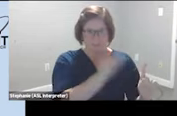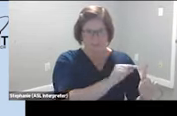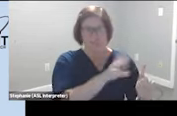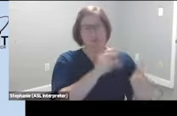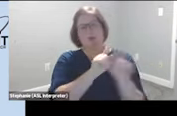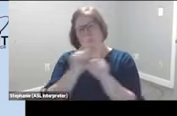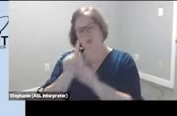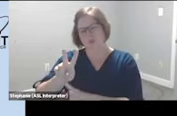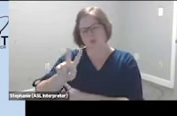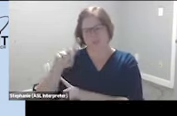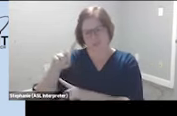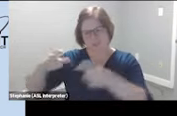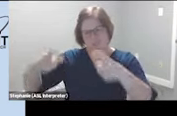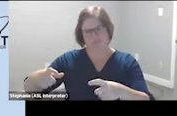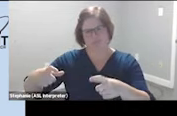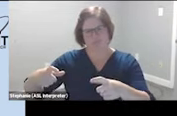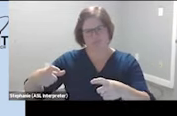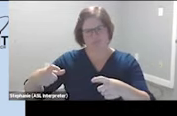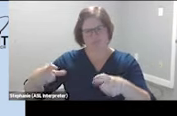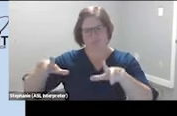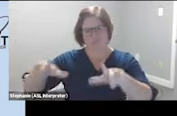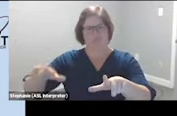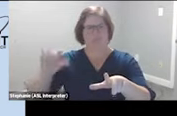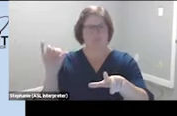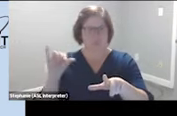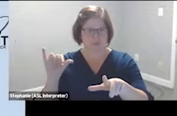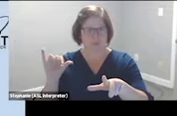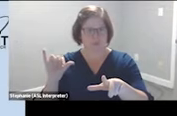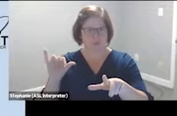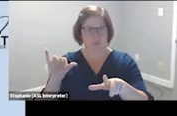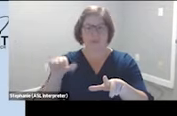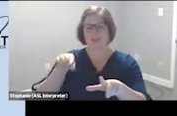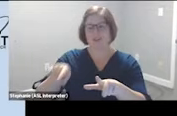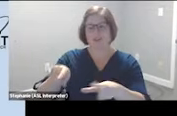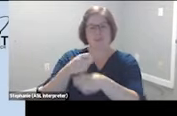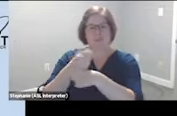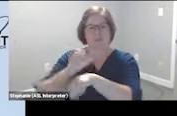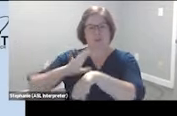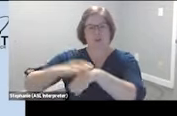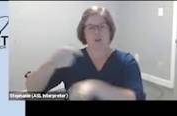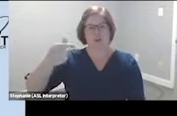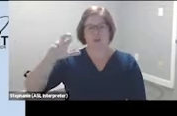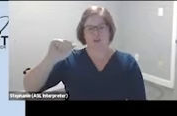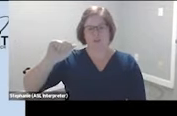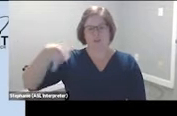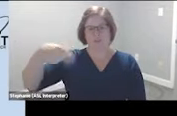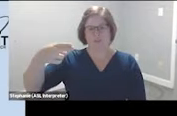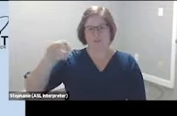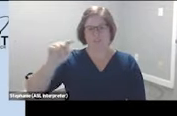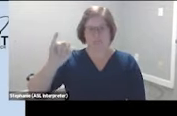2D representations, which were then represented on the graffiti and actually produced a 3D effect with